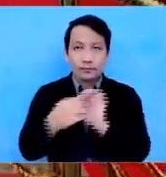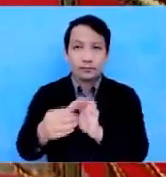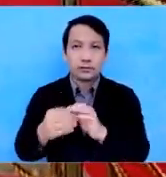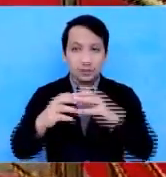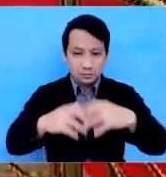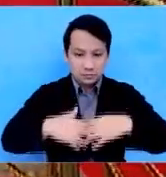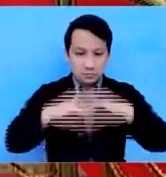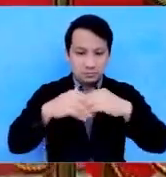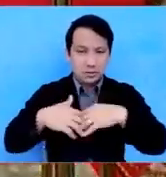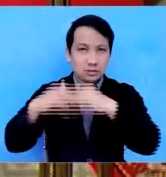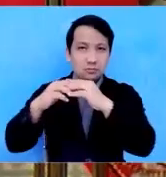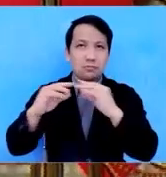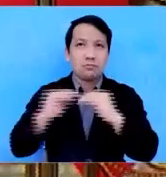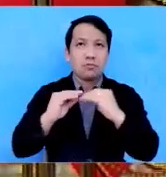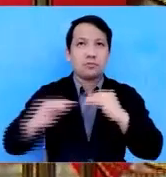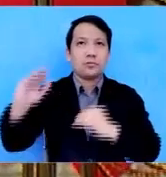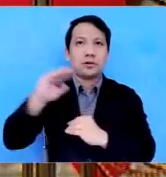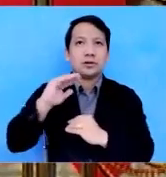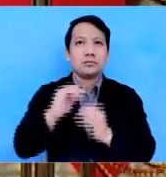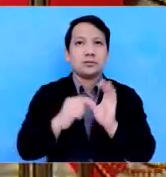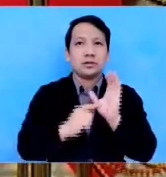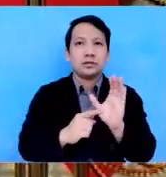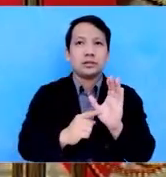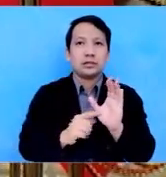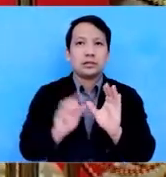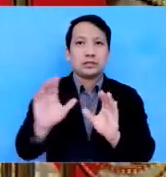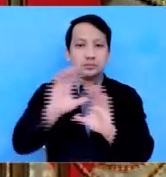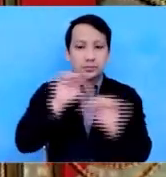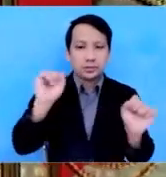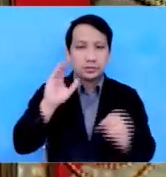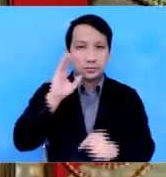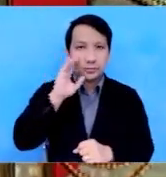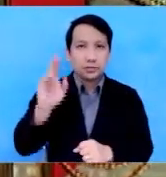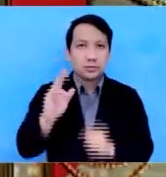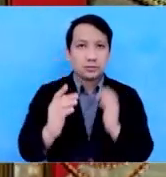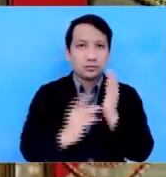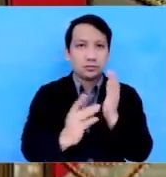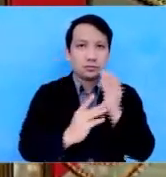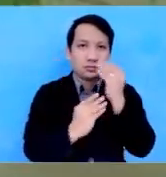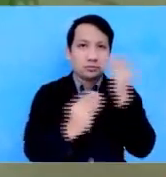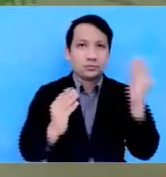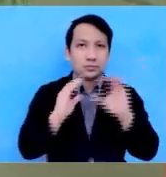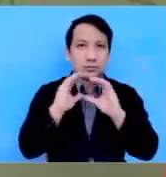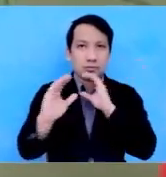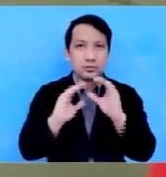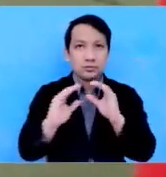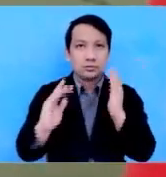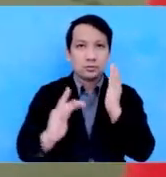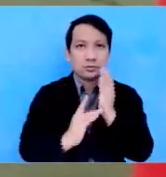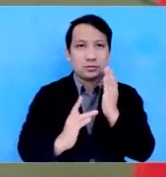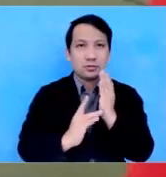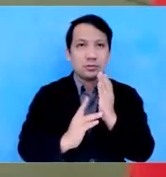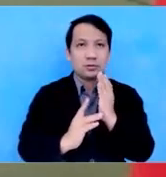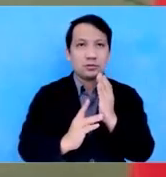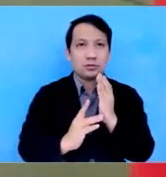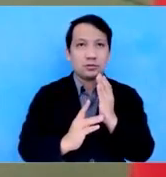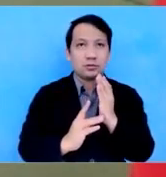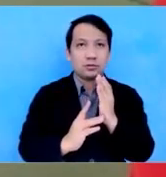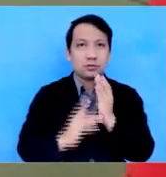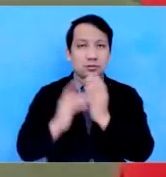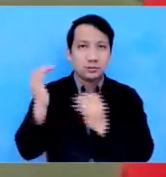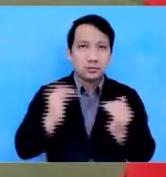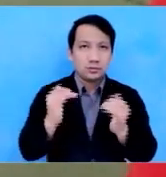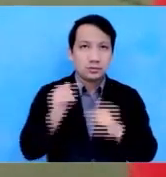Better More Infrastructure agenda ng Administrasyong Marcos, Digital and Information Communications Technology at pag-import ng